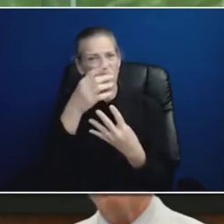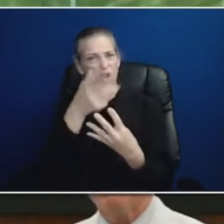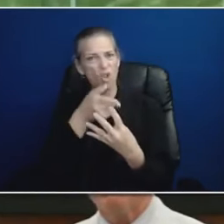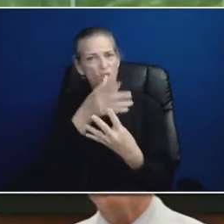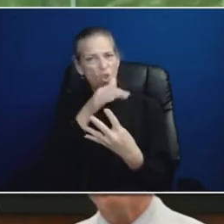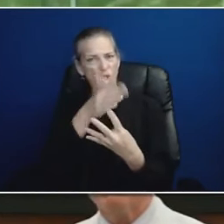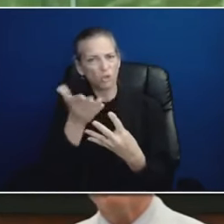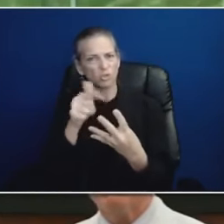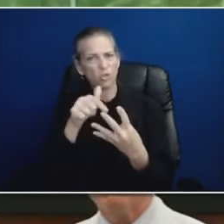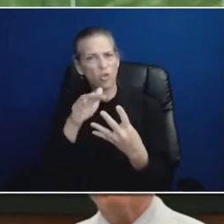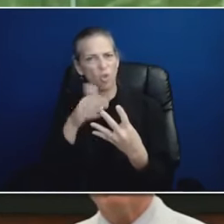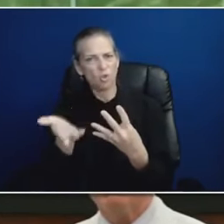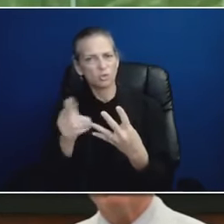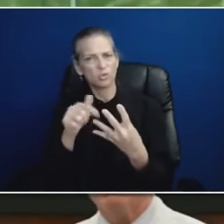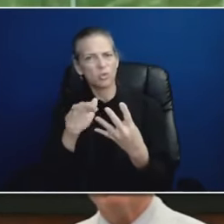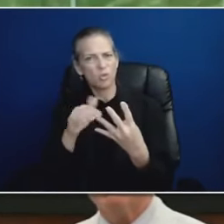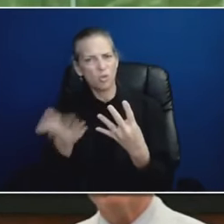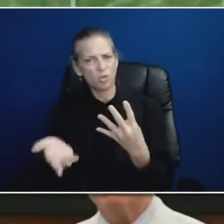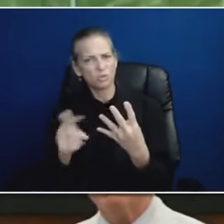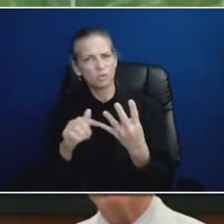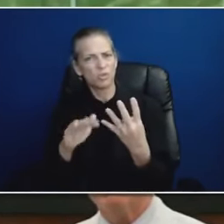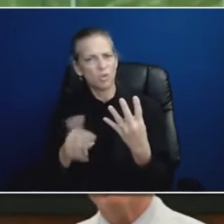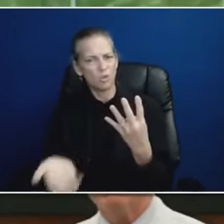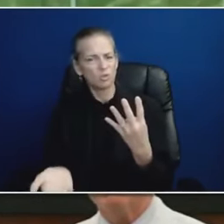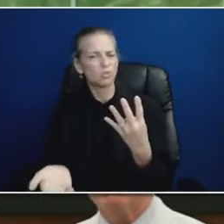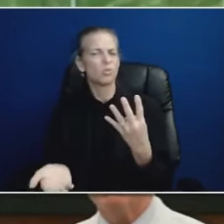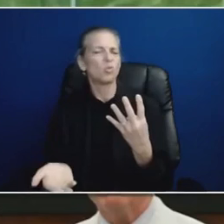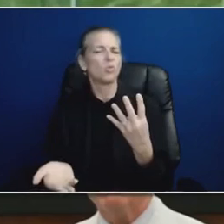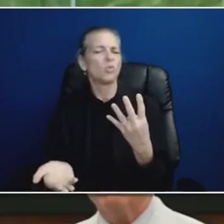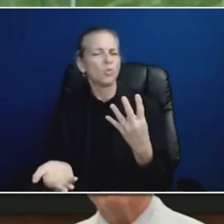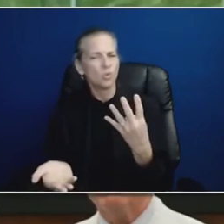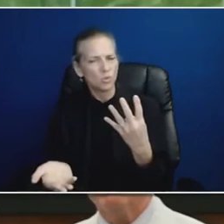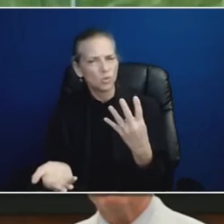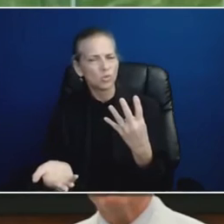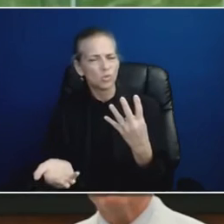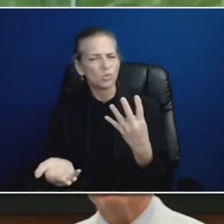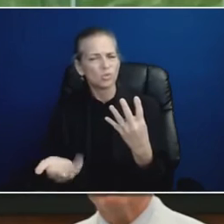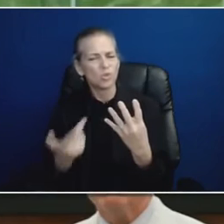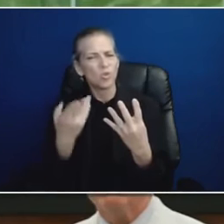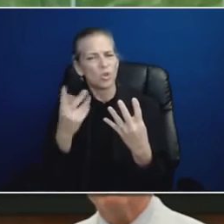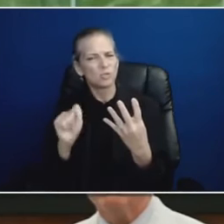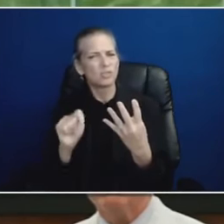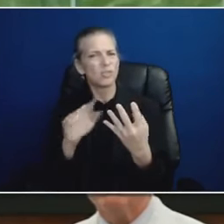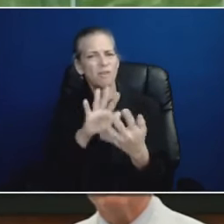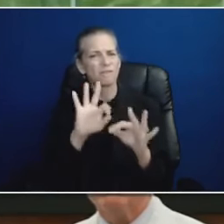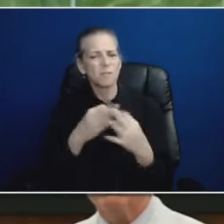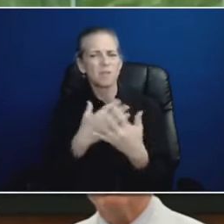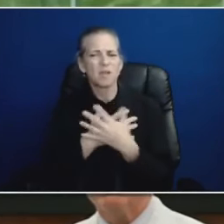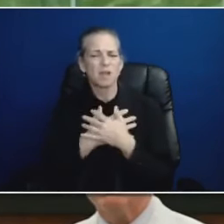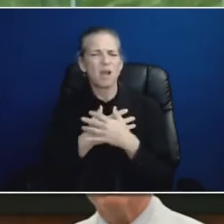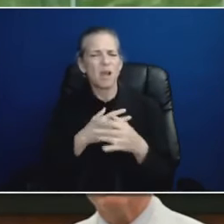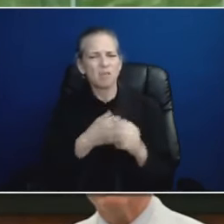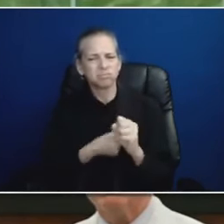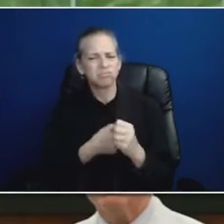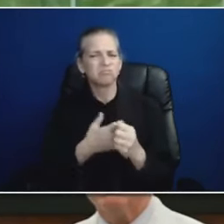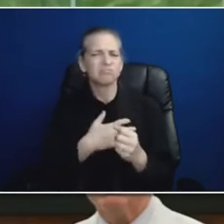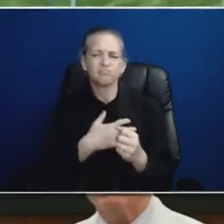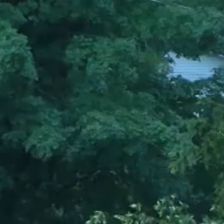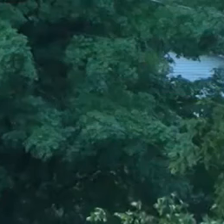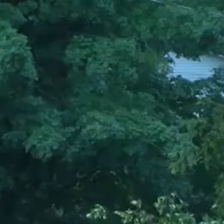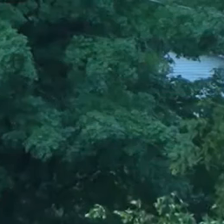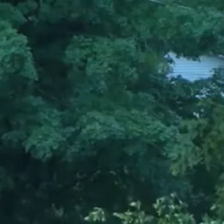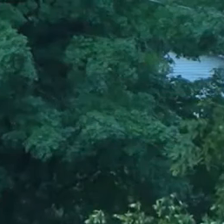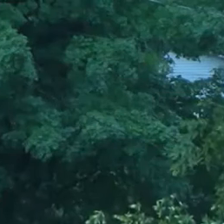ago that are hurting. And we ought to rally around them and do everything we can to carry them in the days, the weeks, and the years to